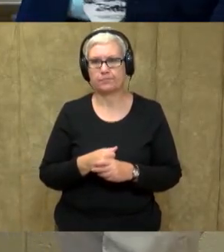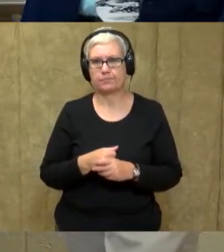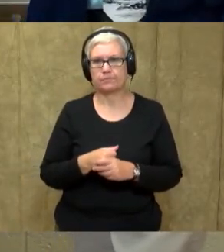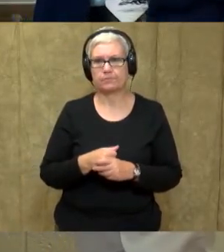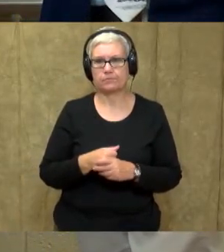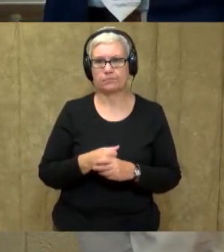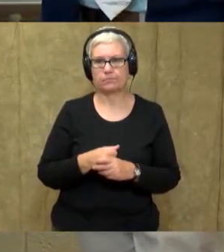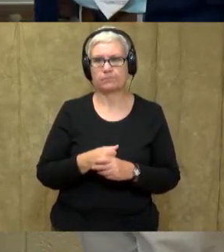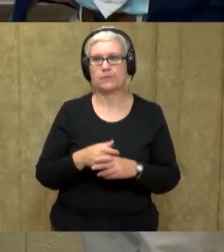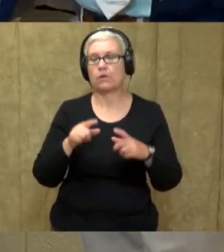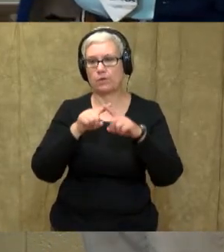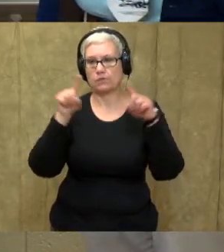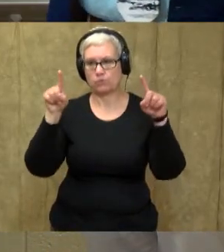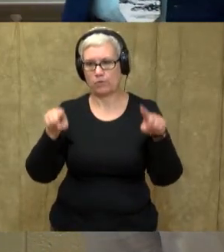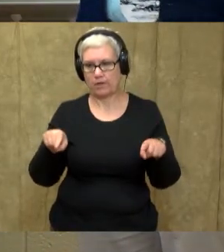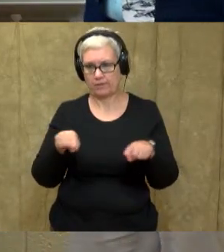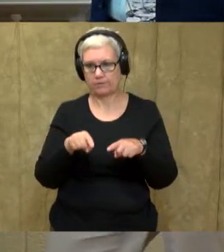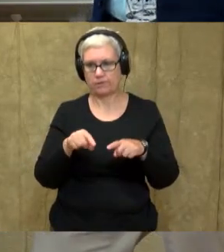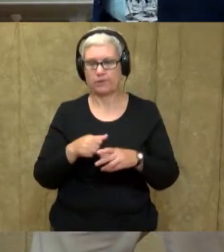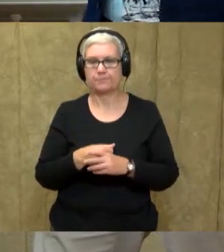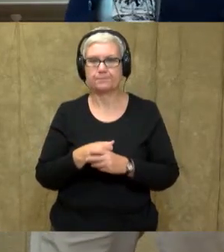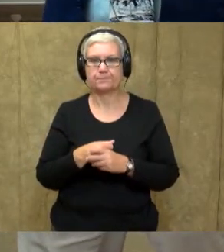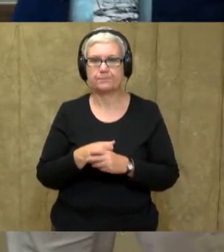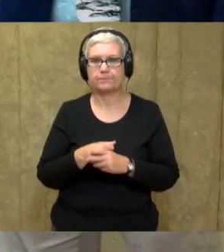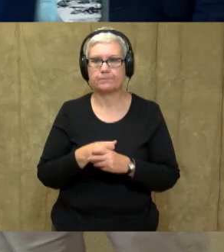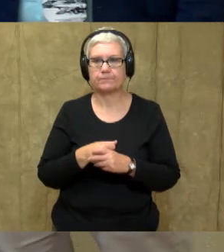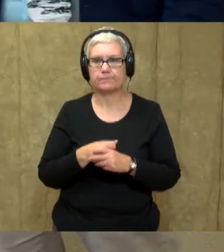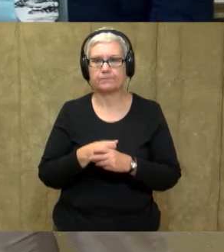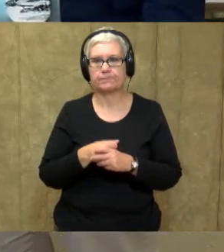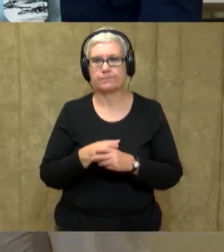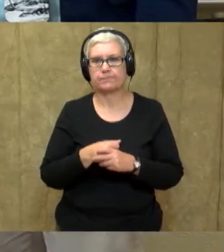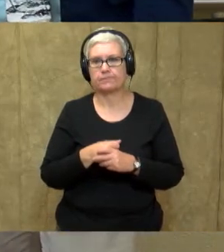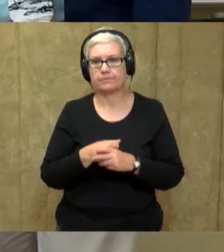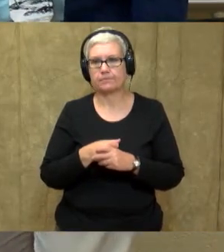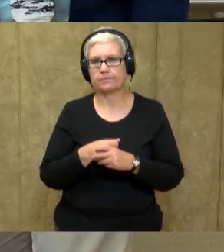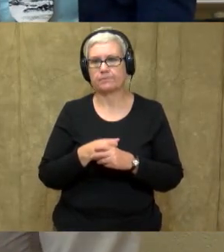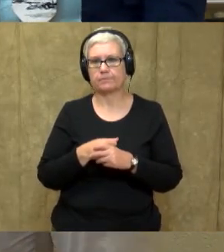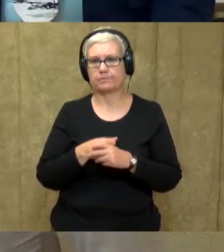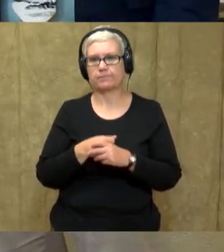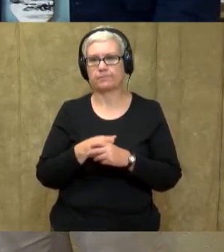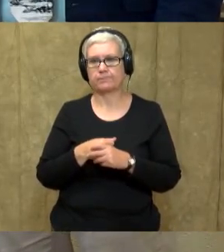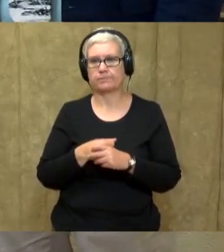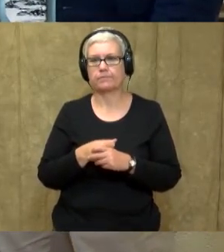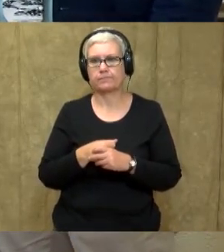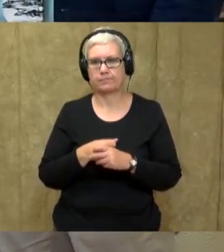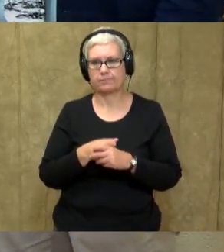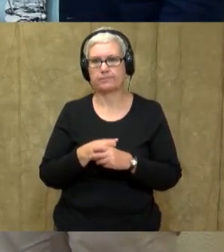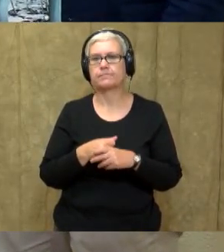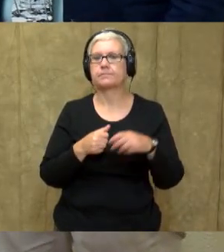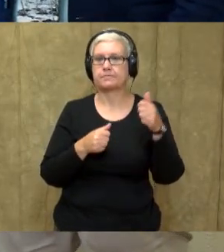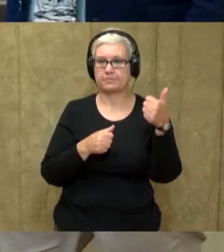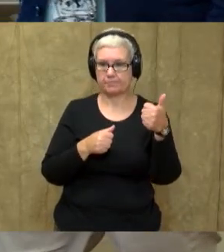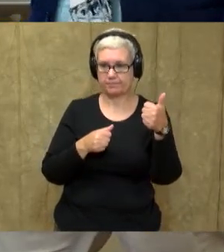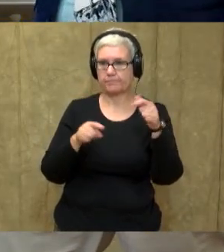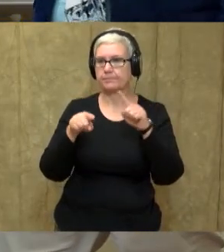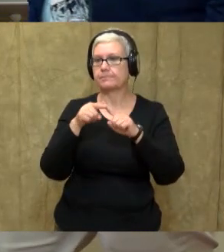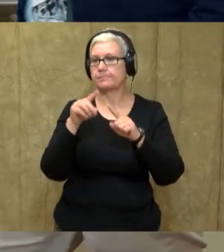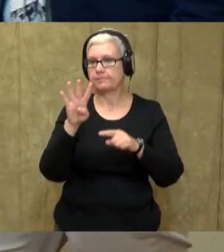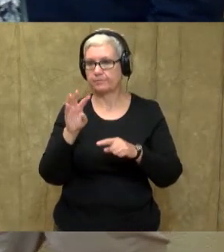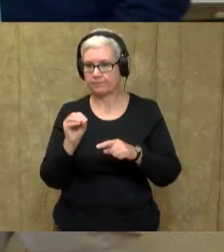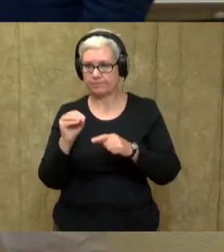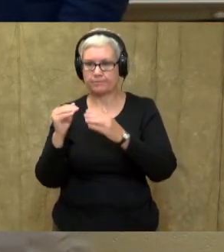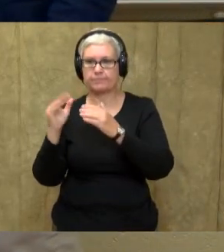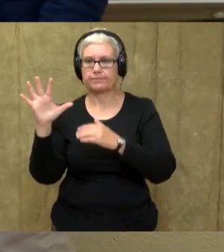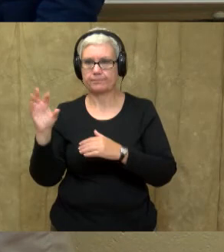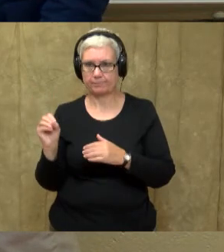measures is equal to half of our perimeter. 1 plus 49 is 50, 10 plus 40 is 50, 12 plus 38 is